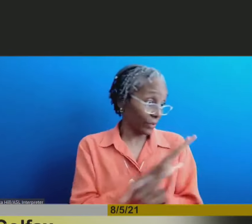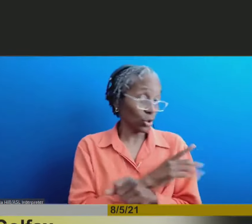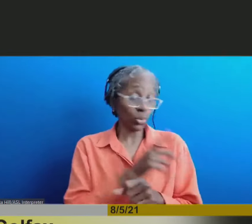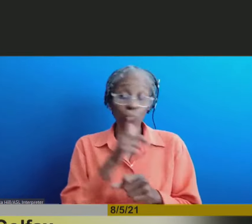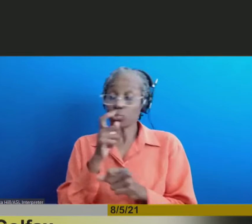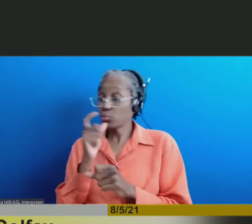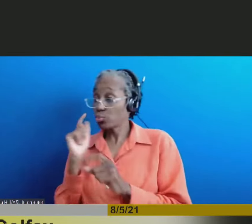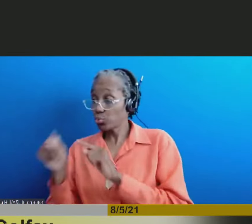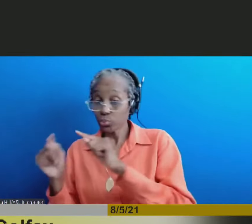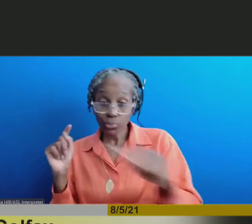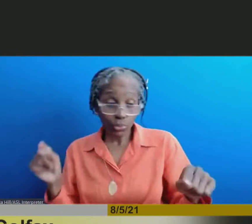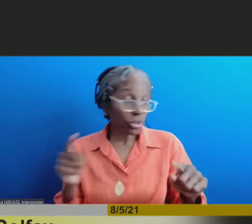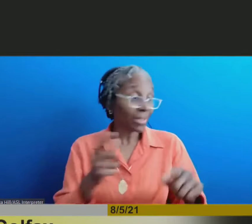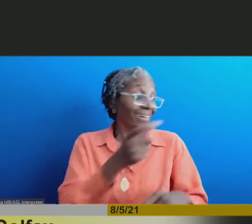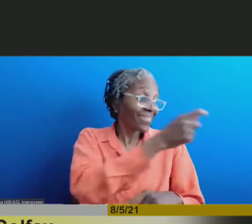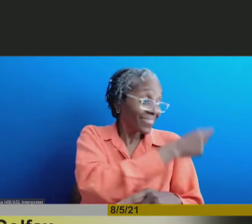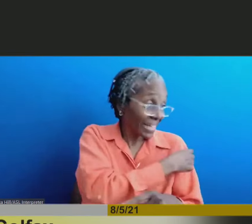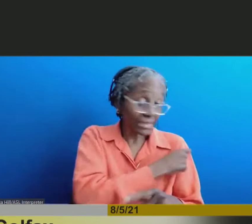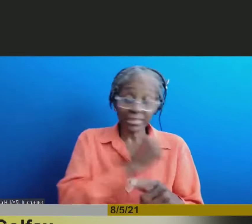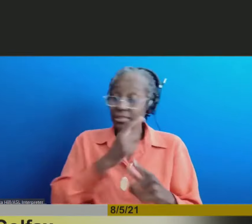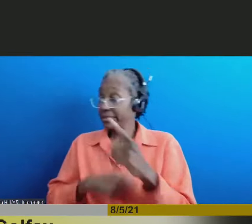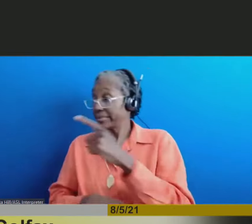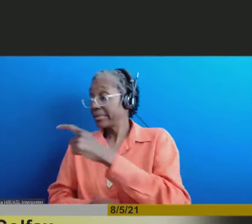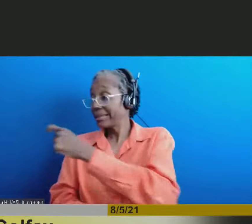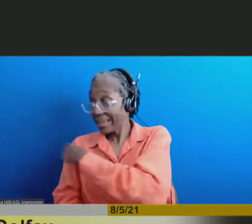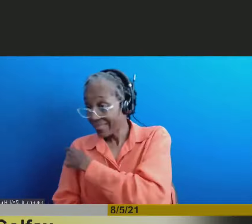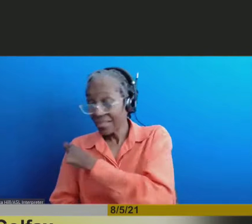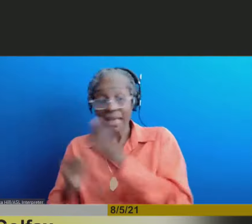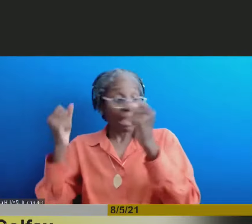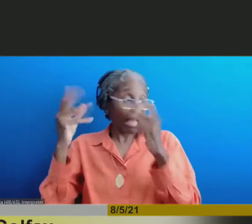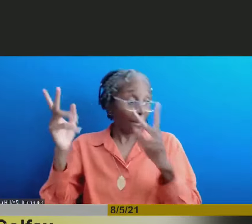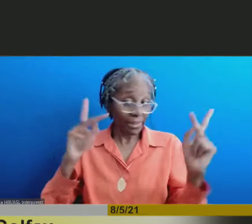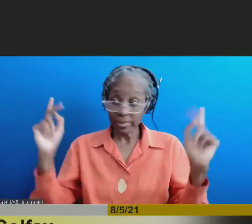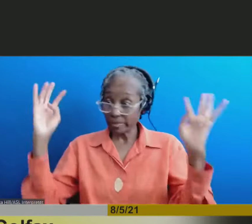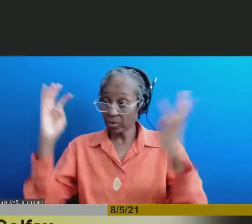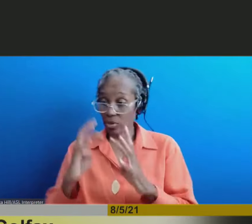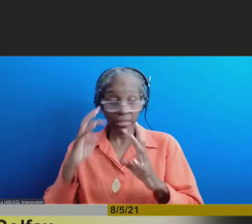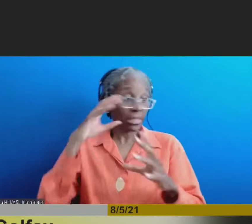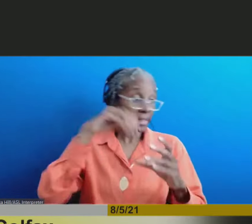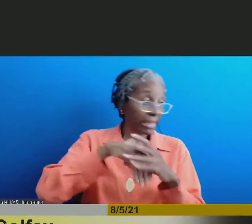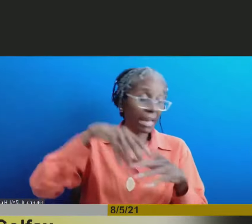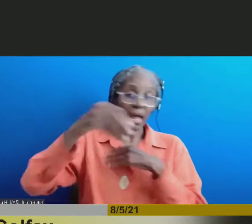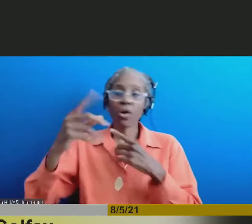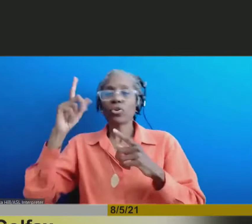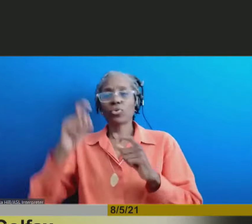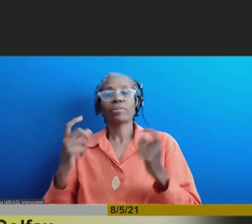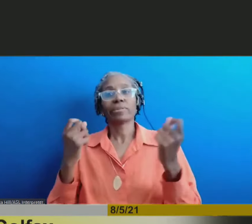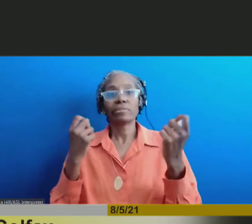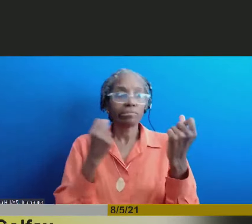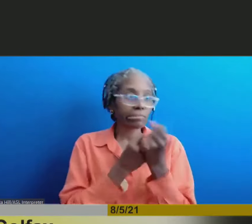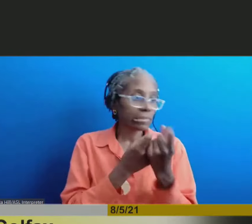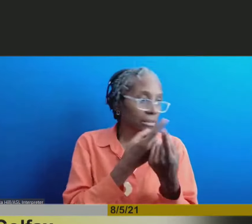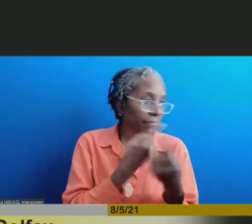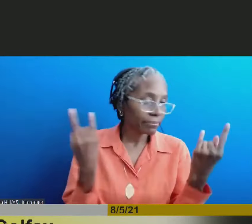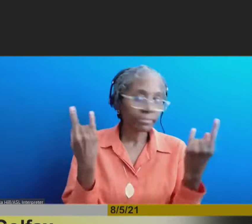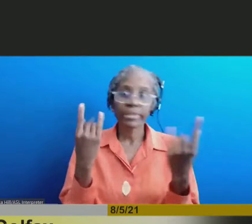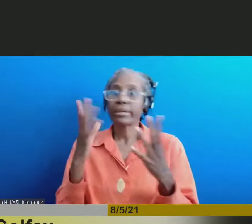what you're comfortable doing while supporting getting vaccine and while wearing those masks indoors.